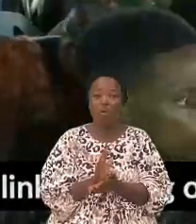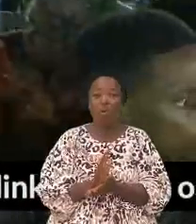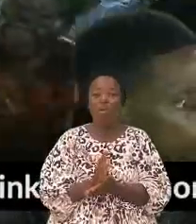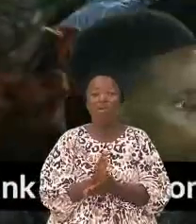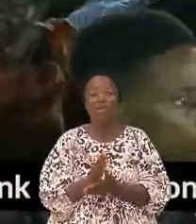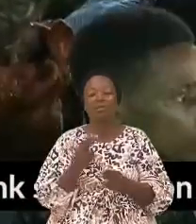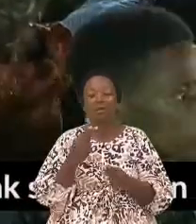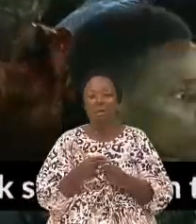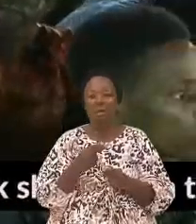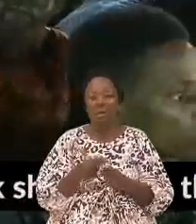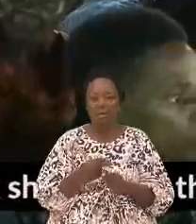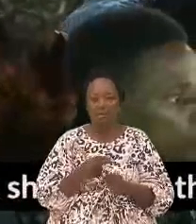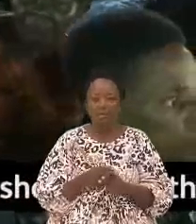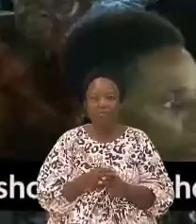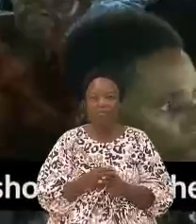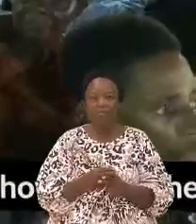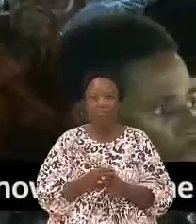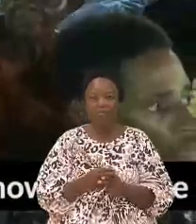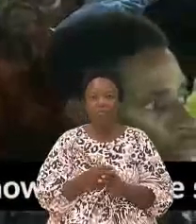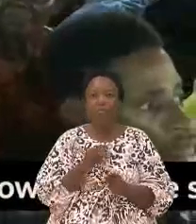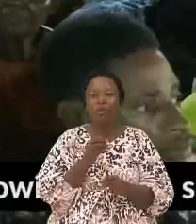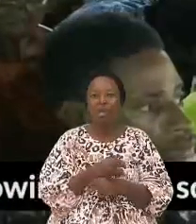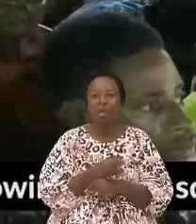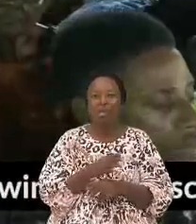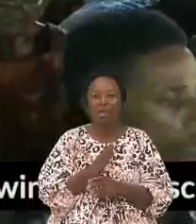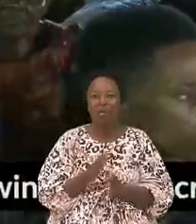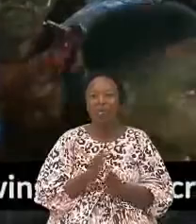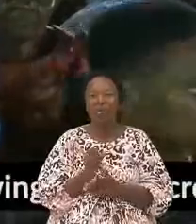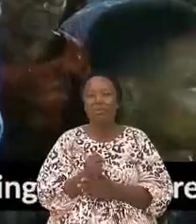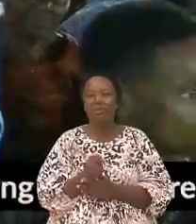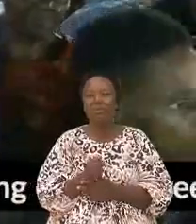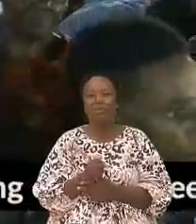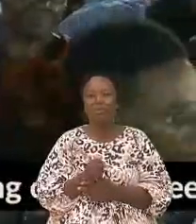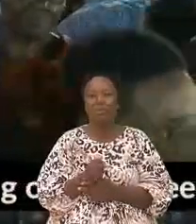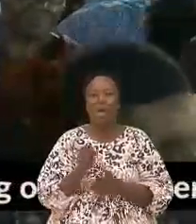Please give them your correct name.